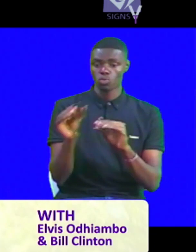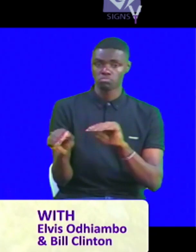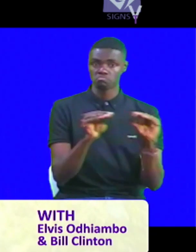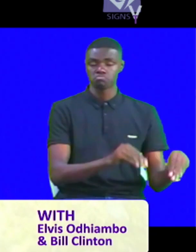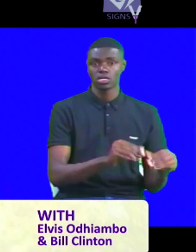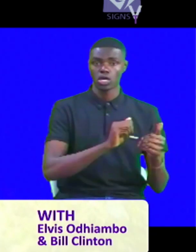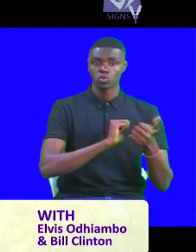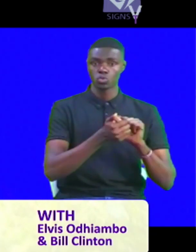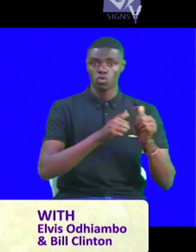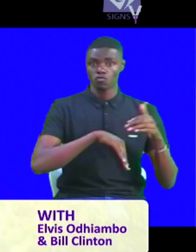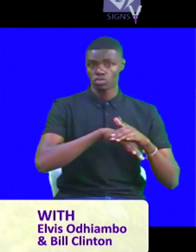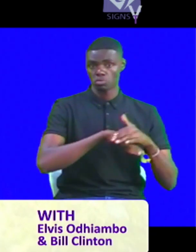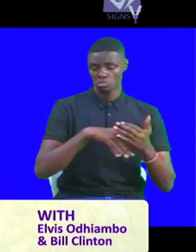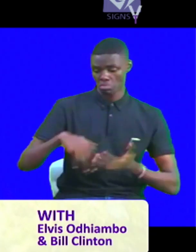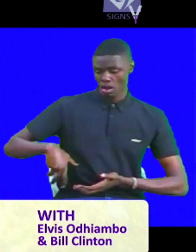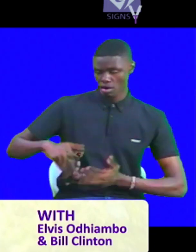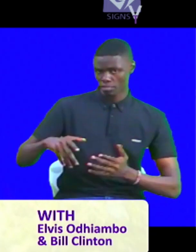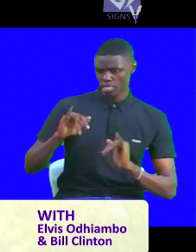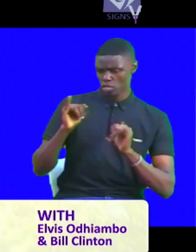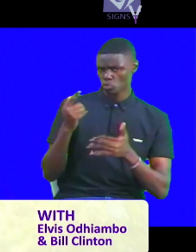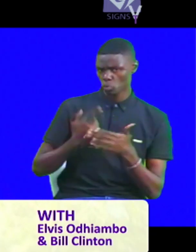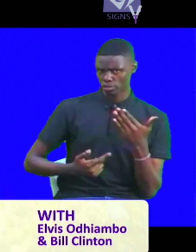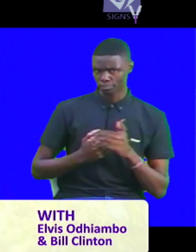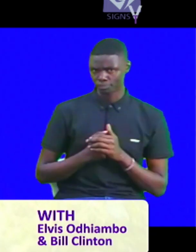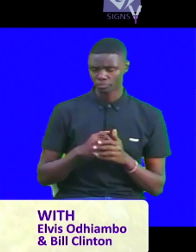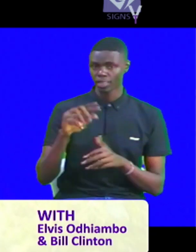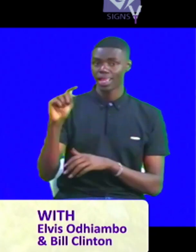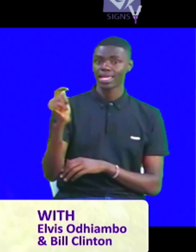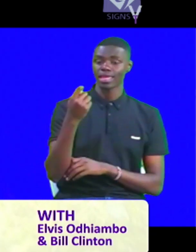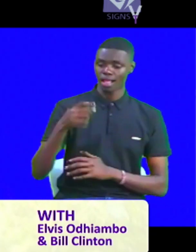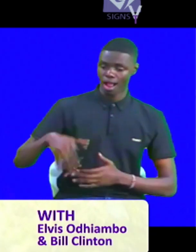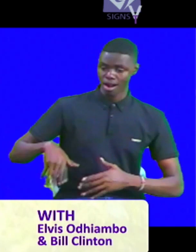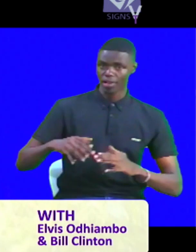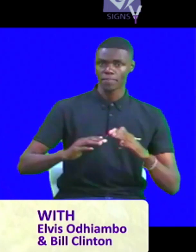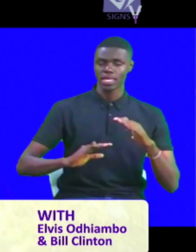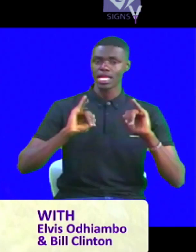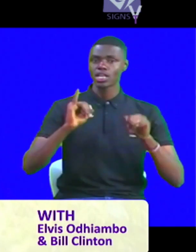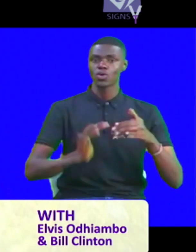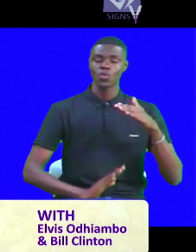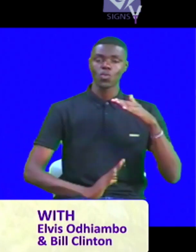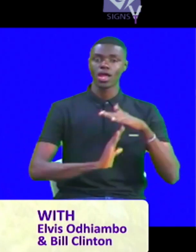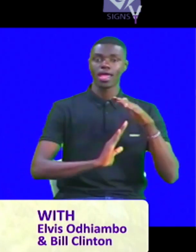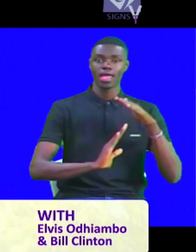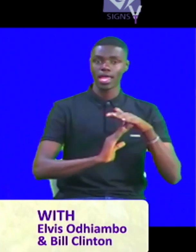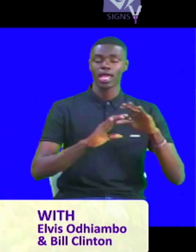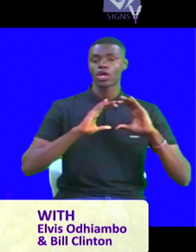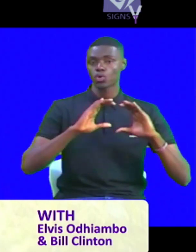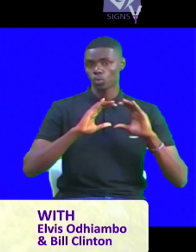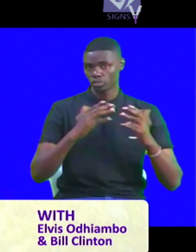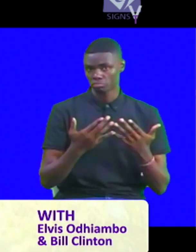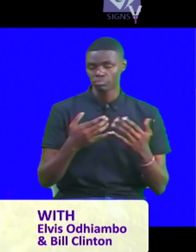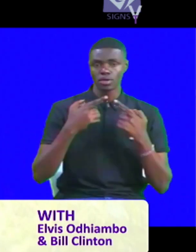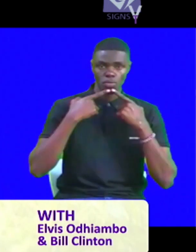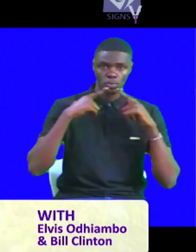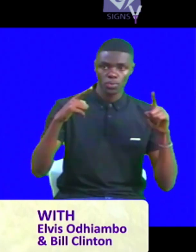to football, some news regarding rugby is the fact that the Kenya Rugby new head coach was